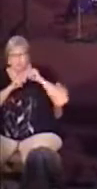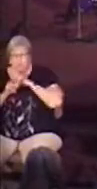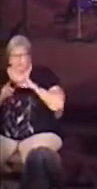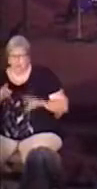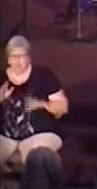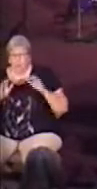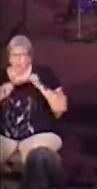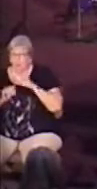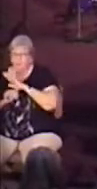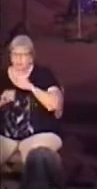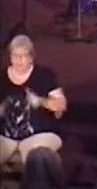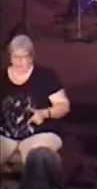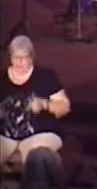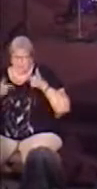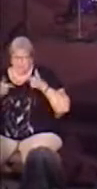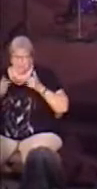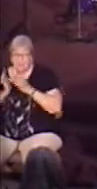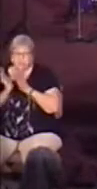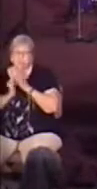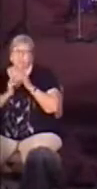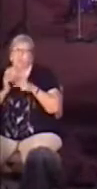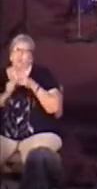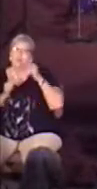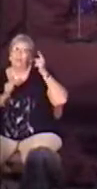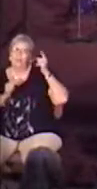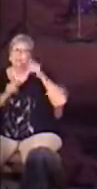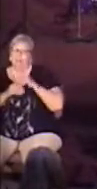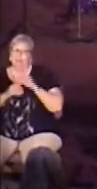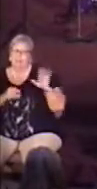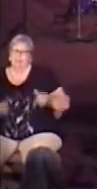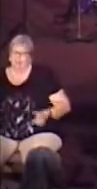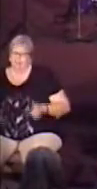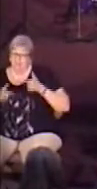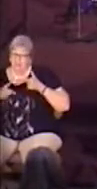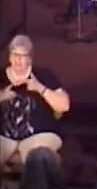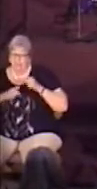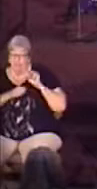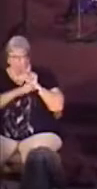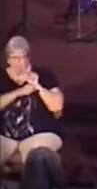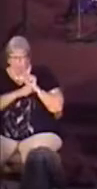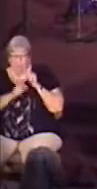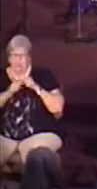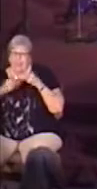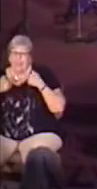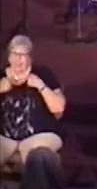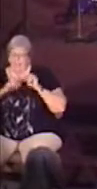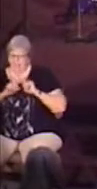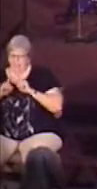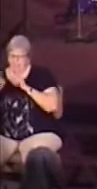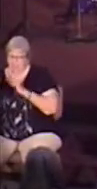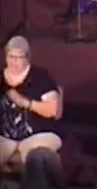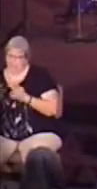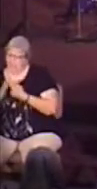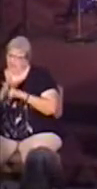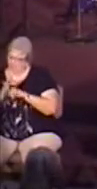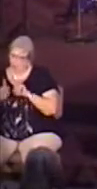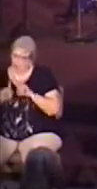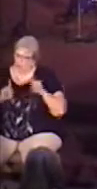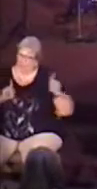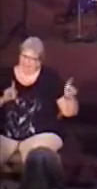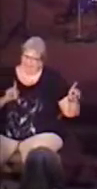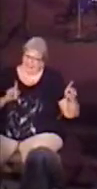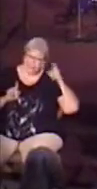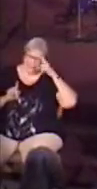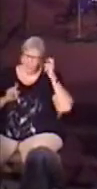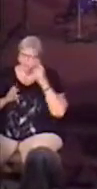life? And so Jesus, when he was in his life ministry, he had disciples that would come after him, and they began to leave because it was tough being a follower of